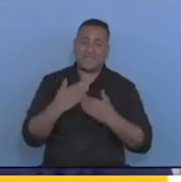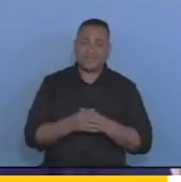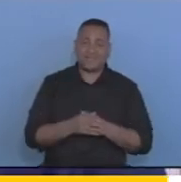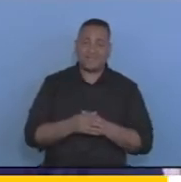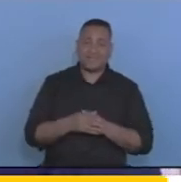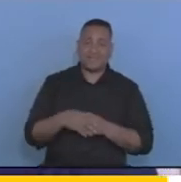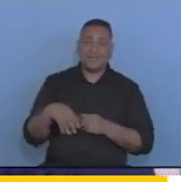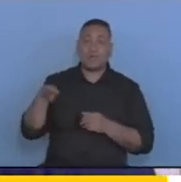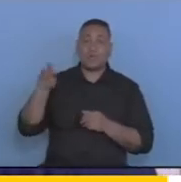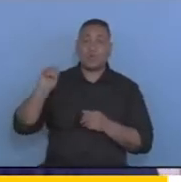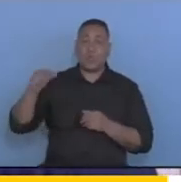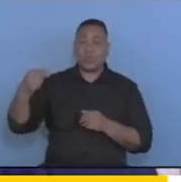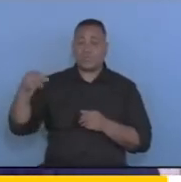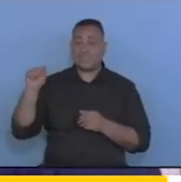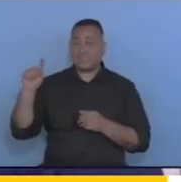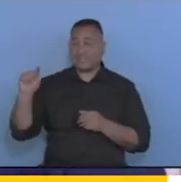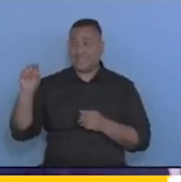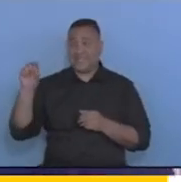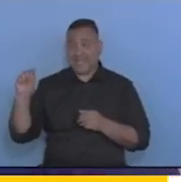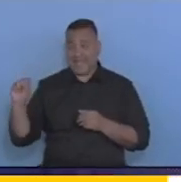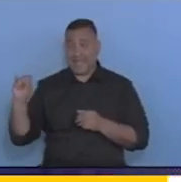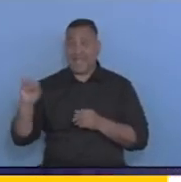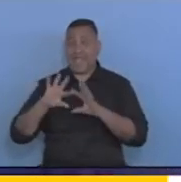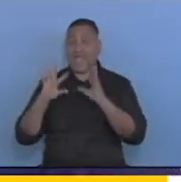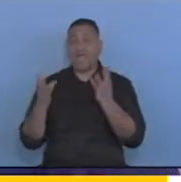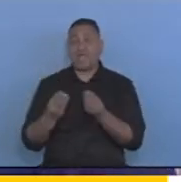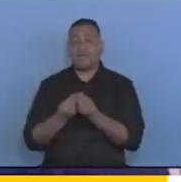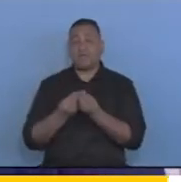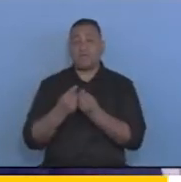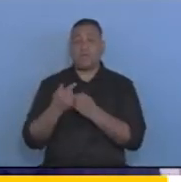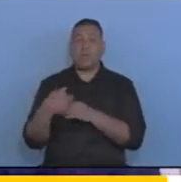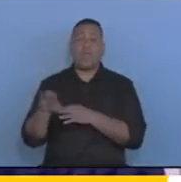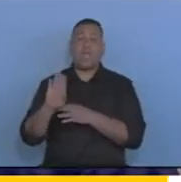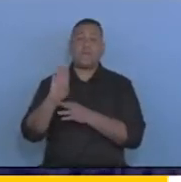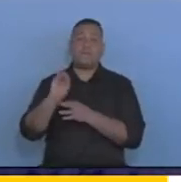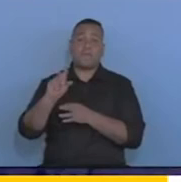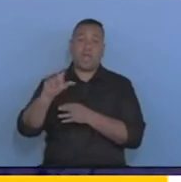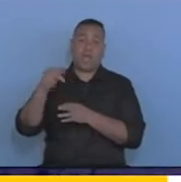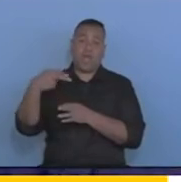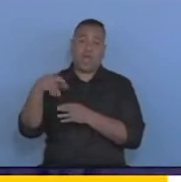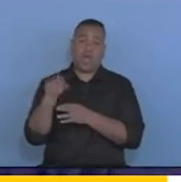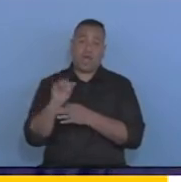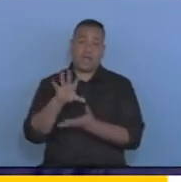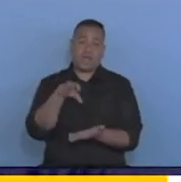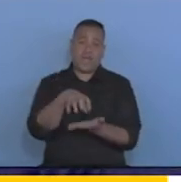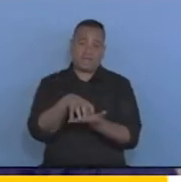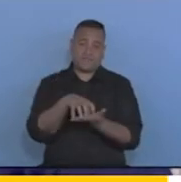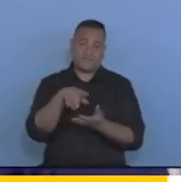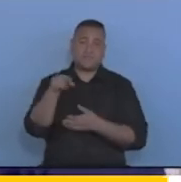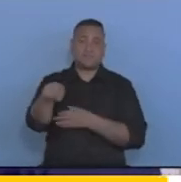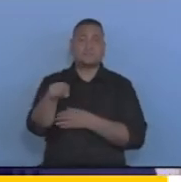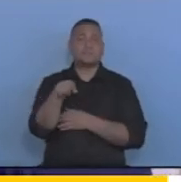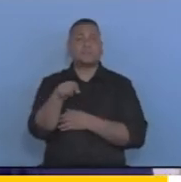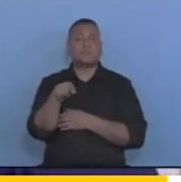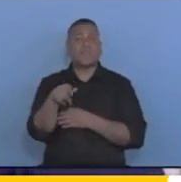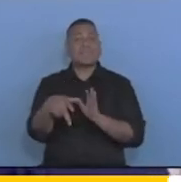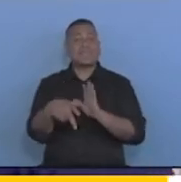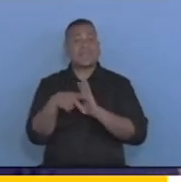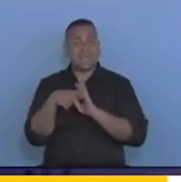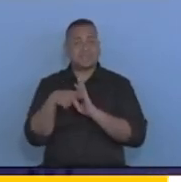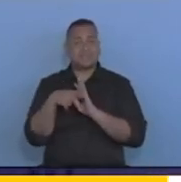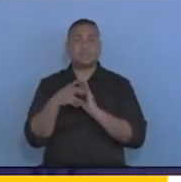course, doing all of that right here at the Belhar campus. And we've got lots of guests that we're going to talk to. We're getting the meat on